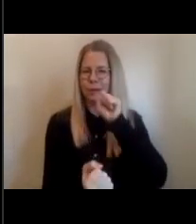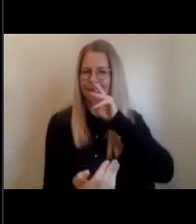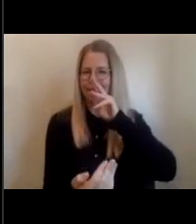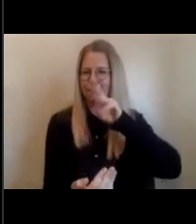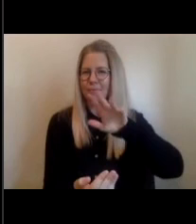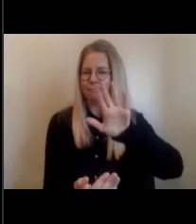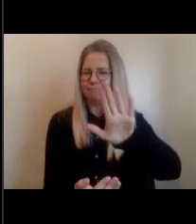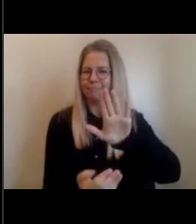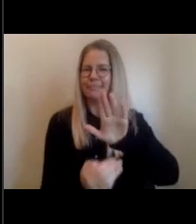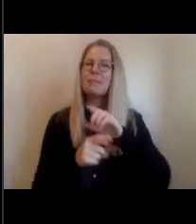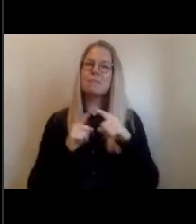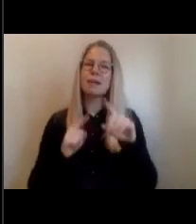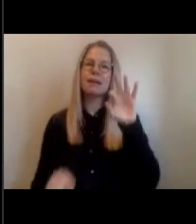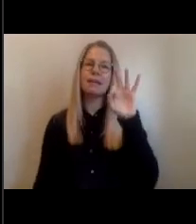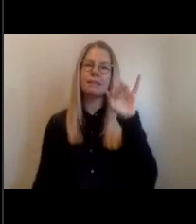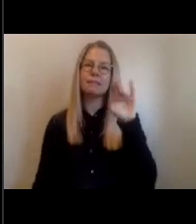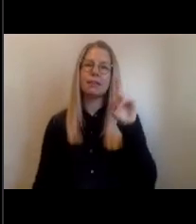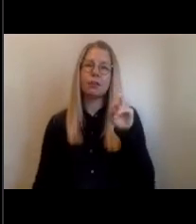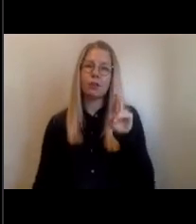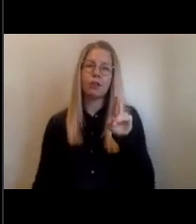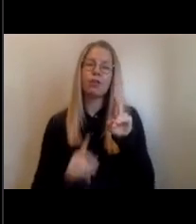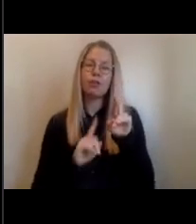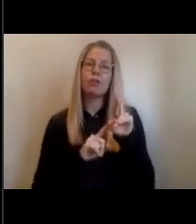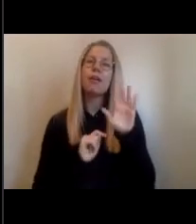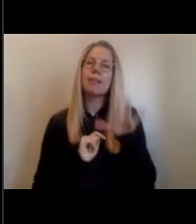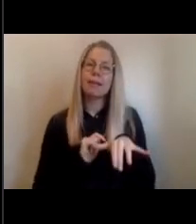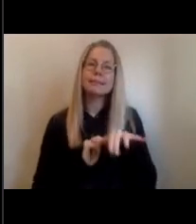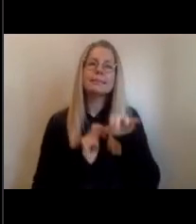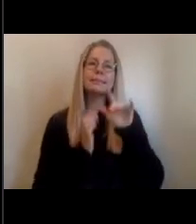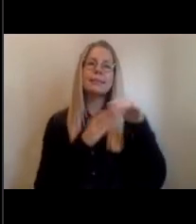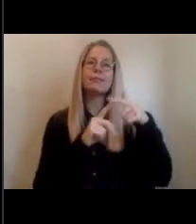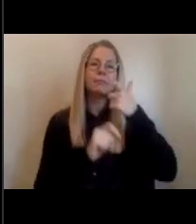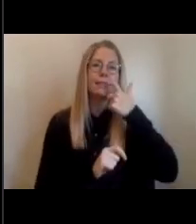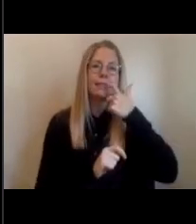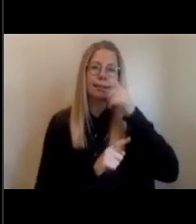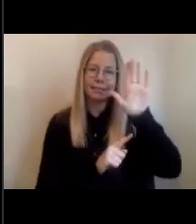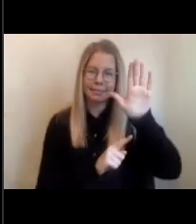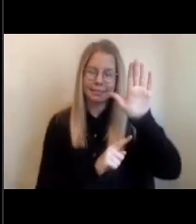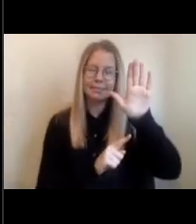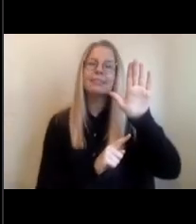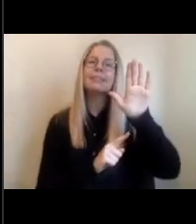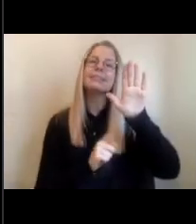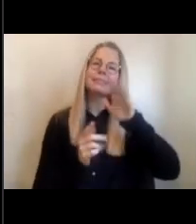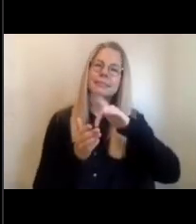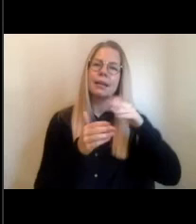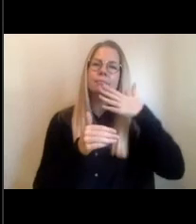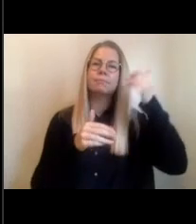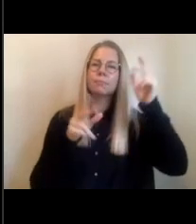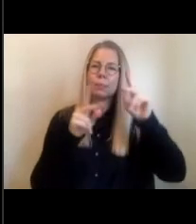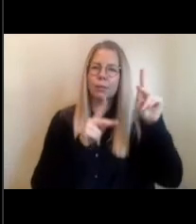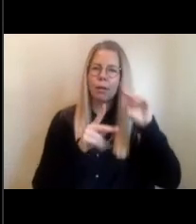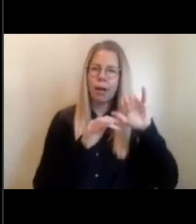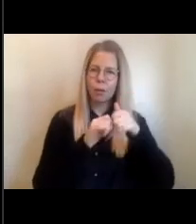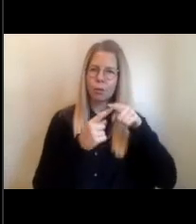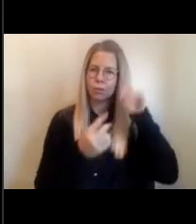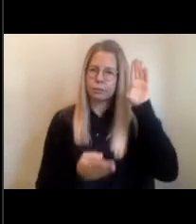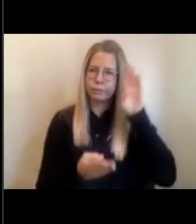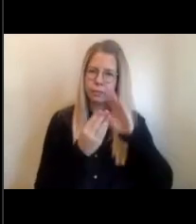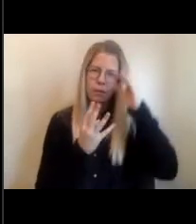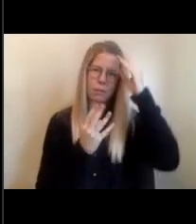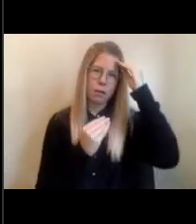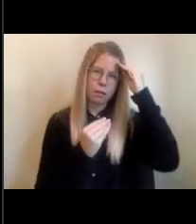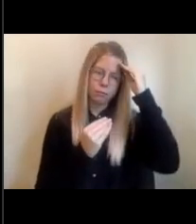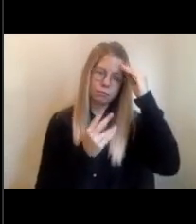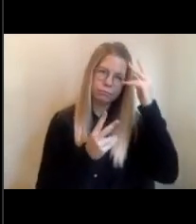the Finnish geriatric intervention study to prevent cognitive impairment and disability. And it's the first big randomized controlled